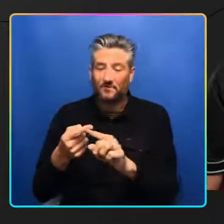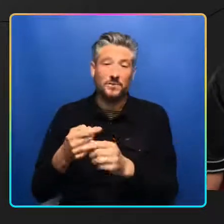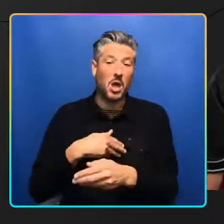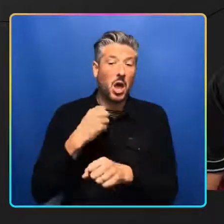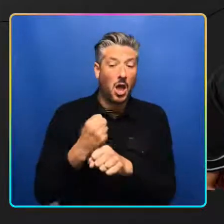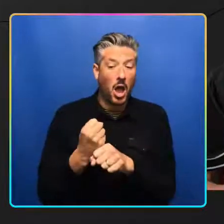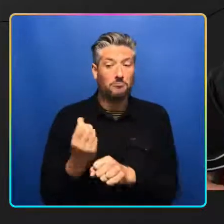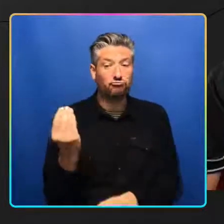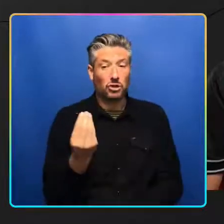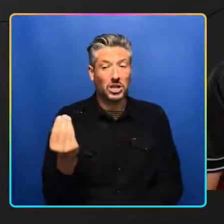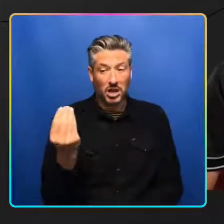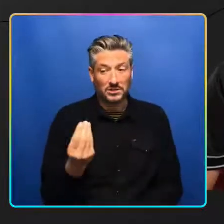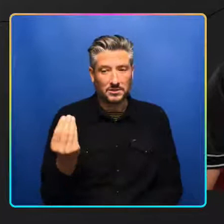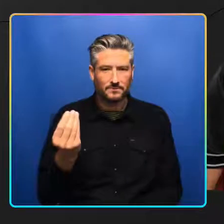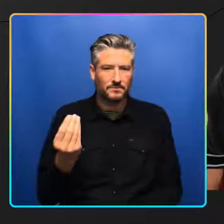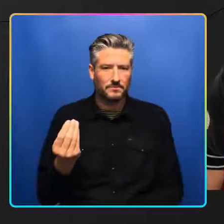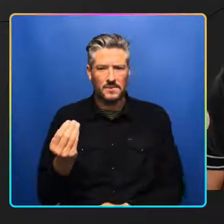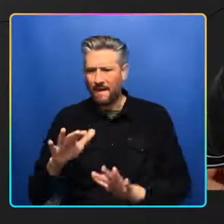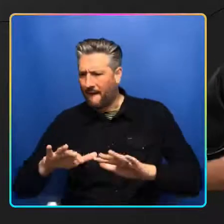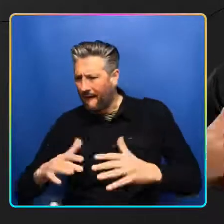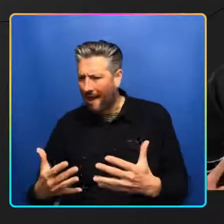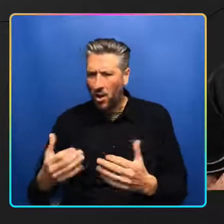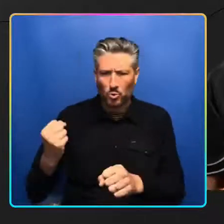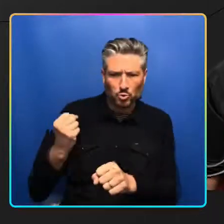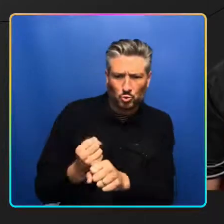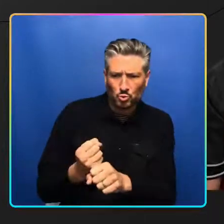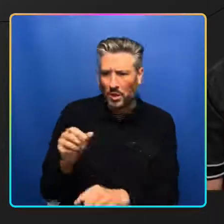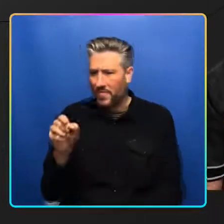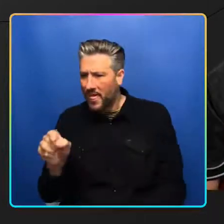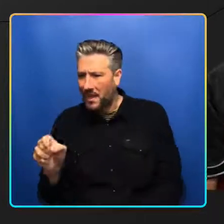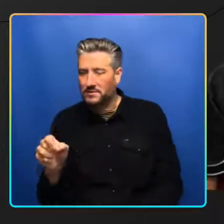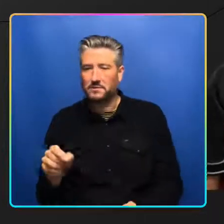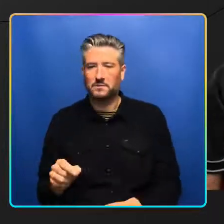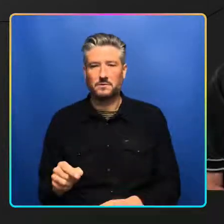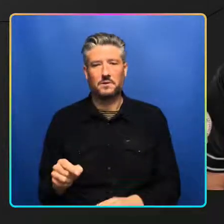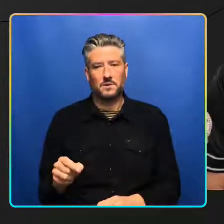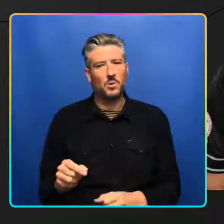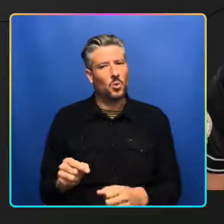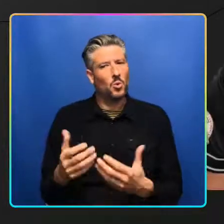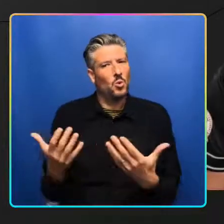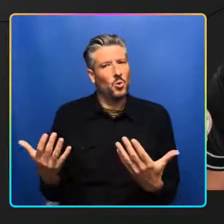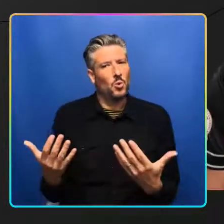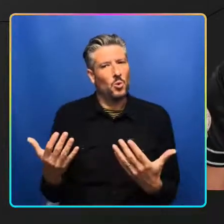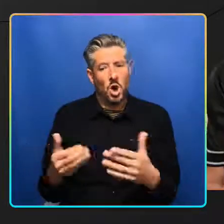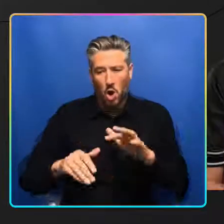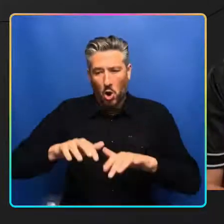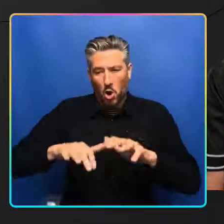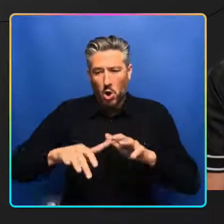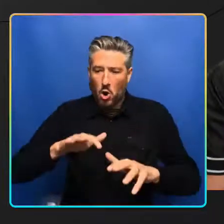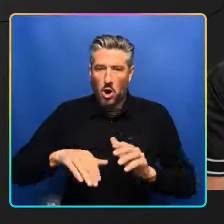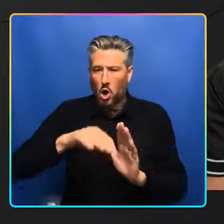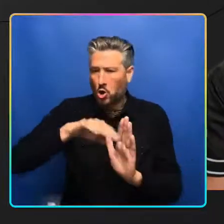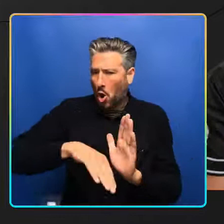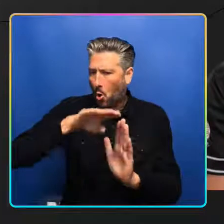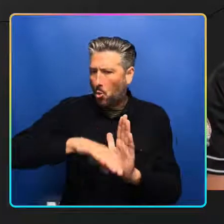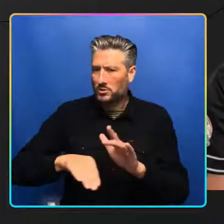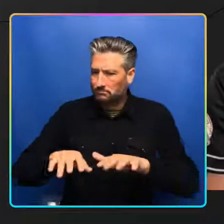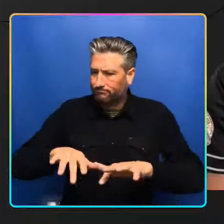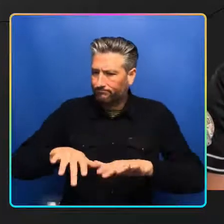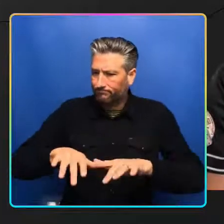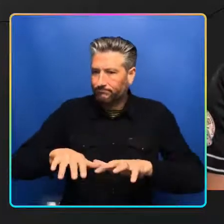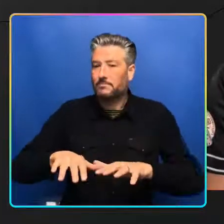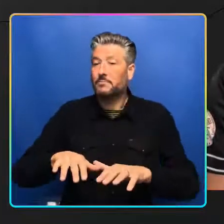It's 2 hours long, lots of hands-on coding where they actually show you how to use, in this case, the PyTorch